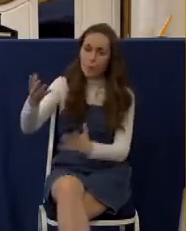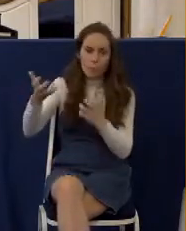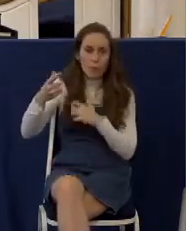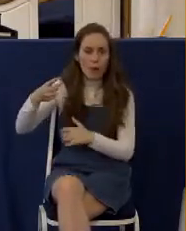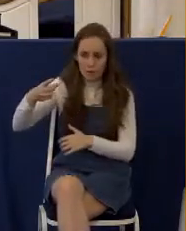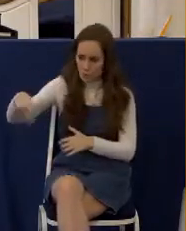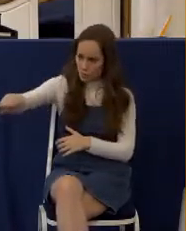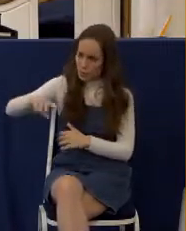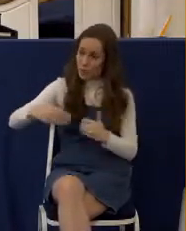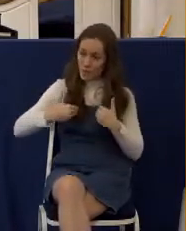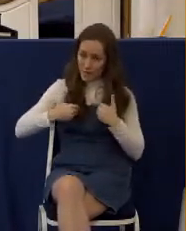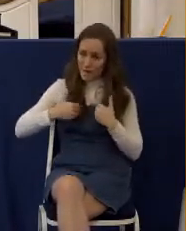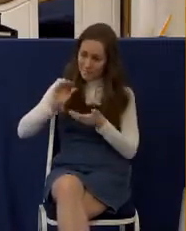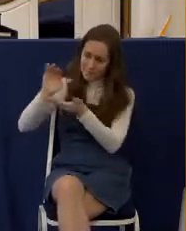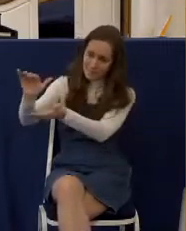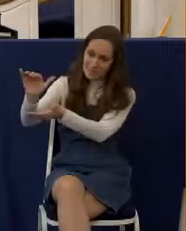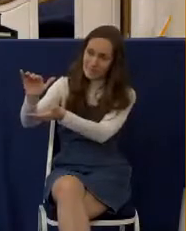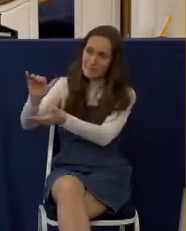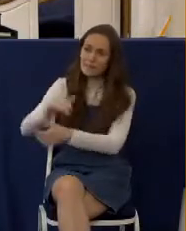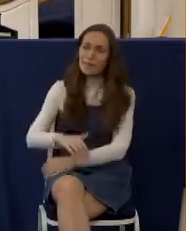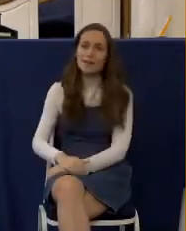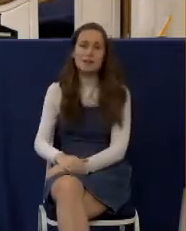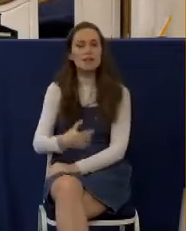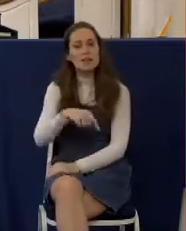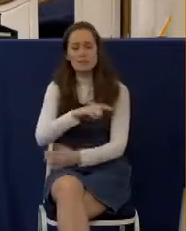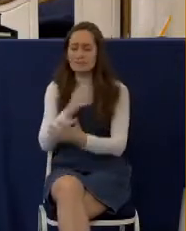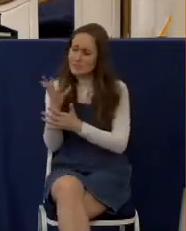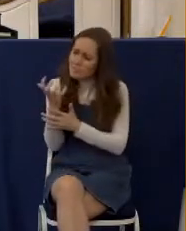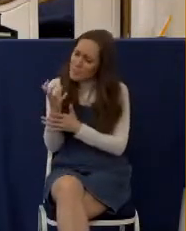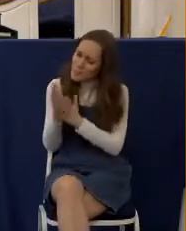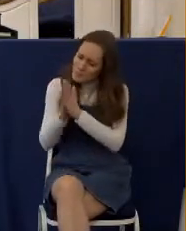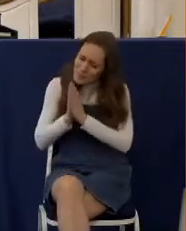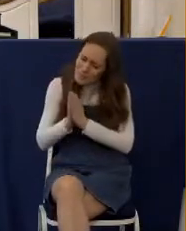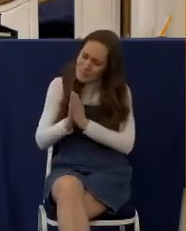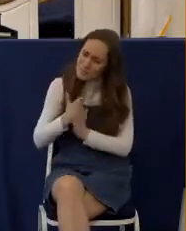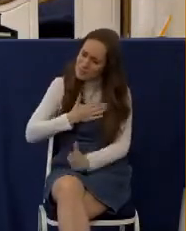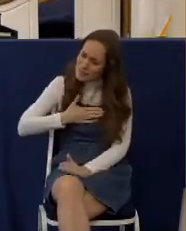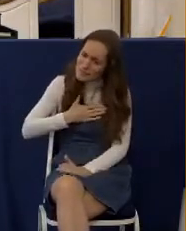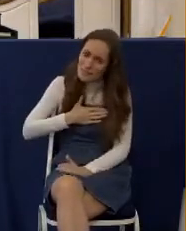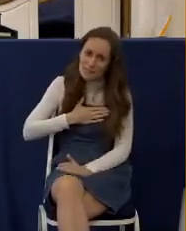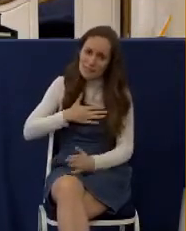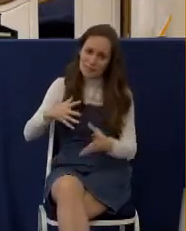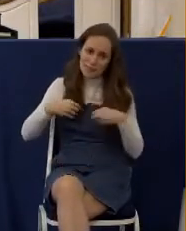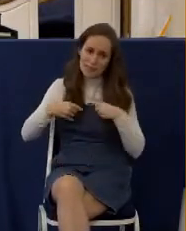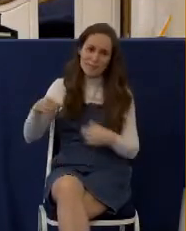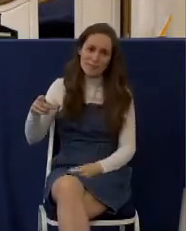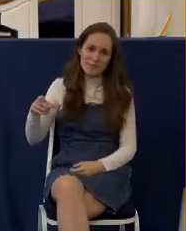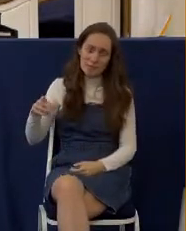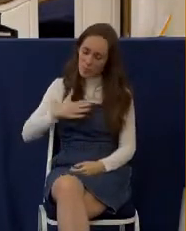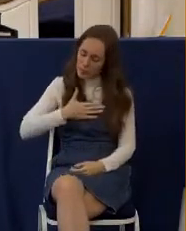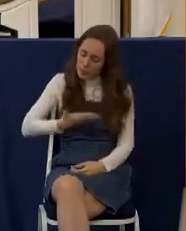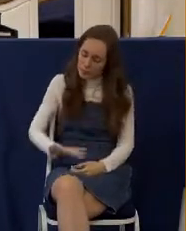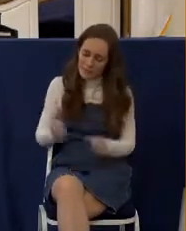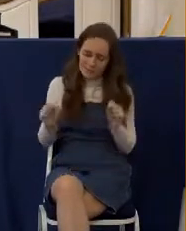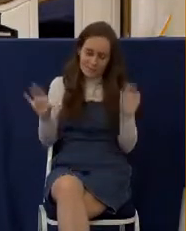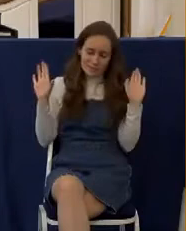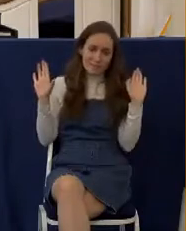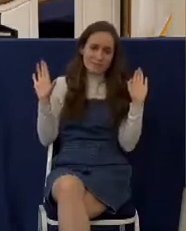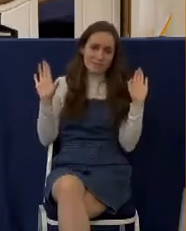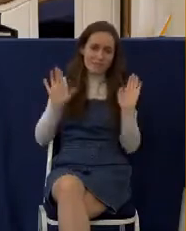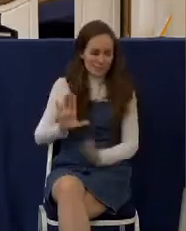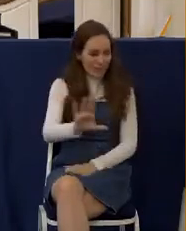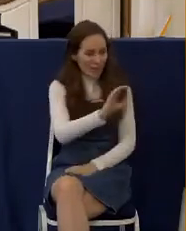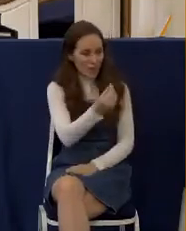this. And they were pleading with them, please take it. They were willing of themselves. They gave of their own accord.